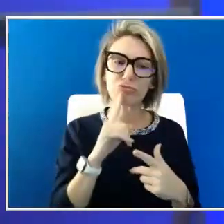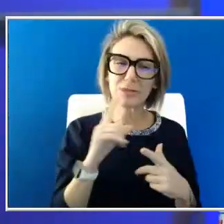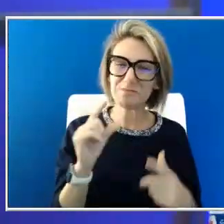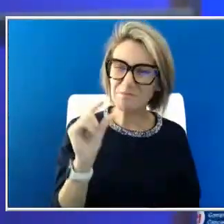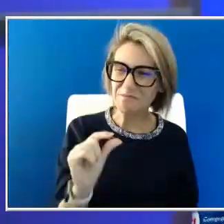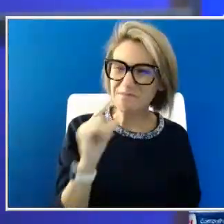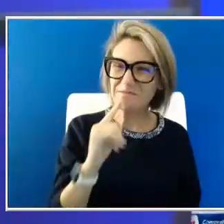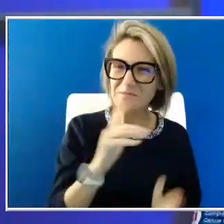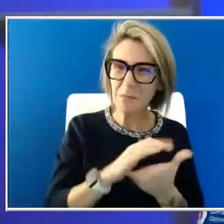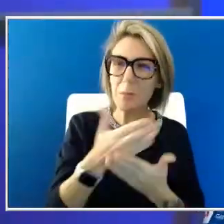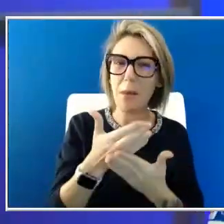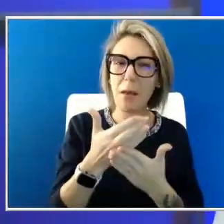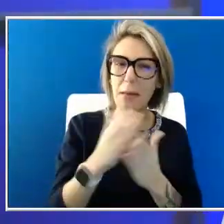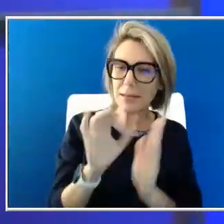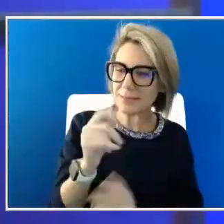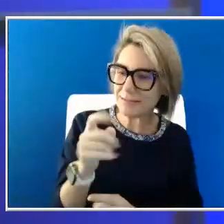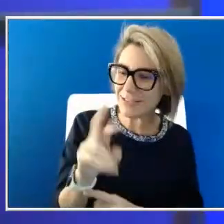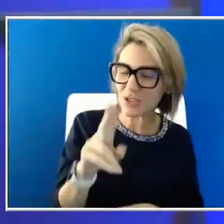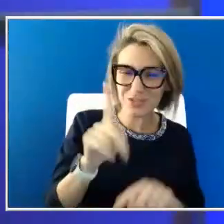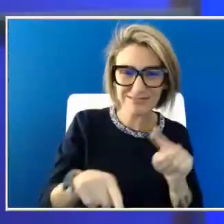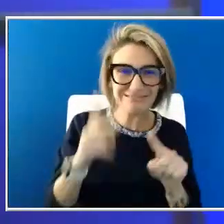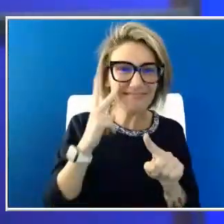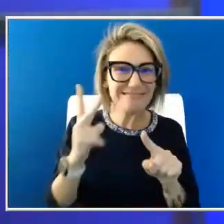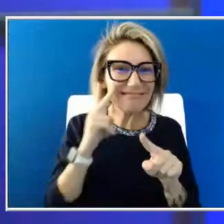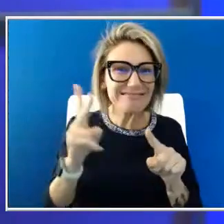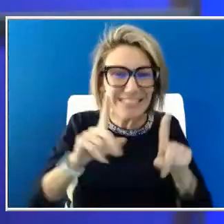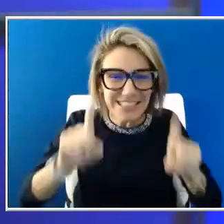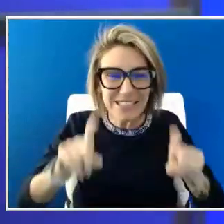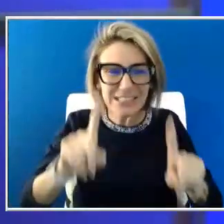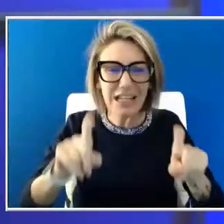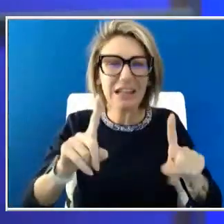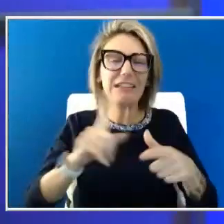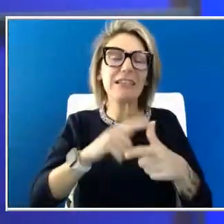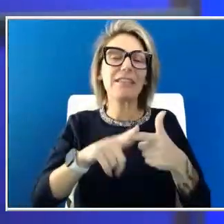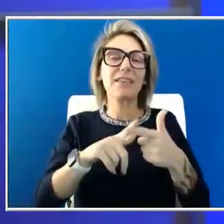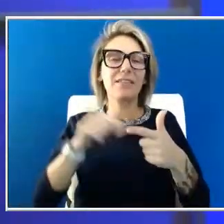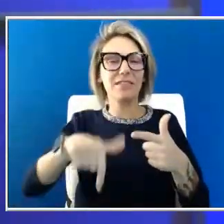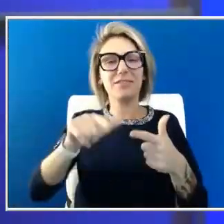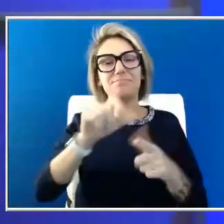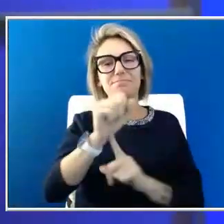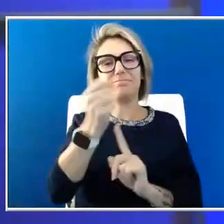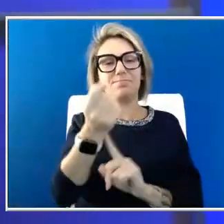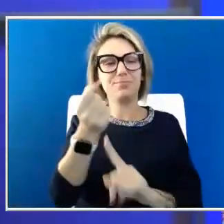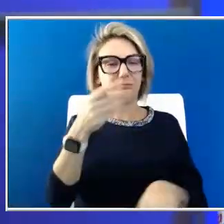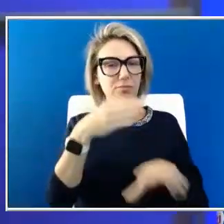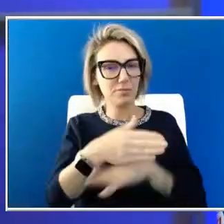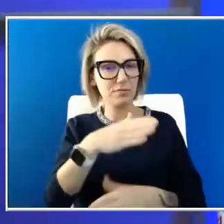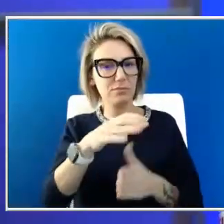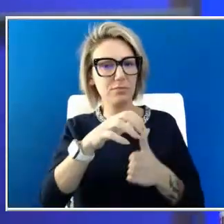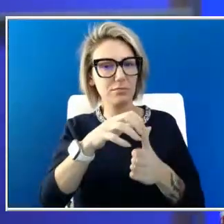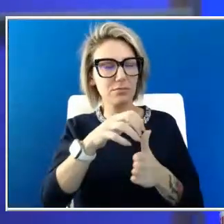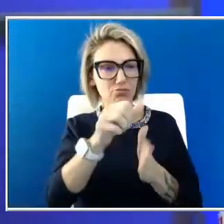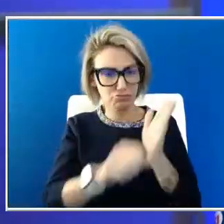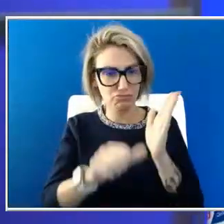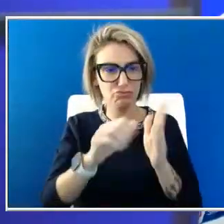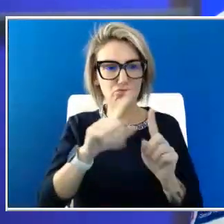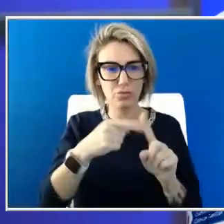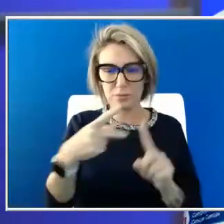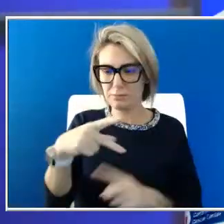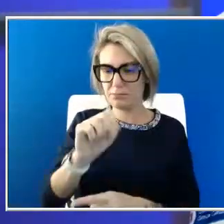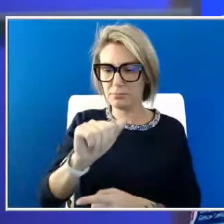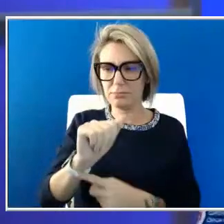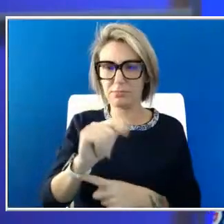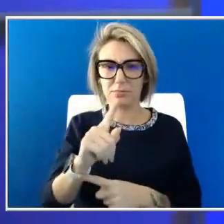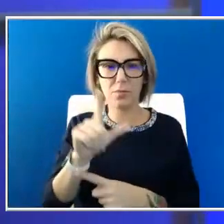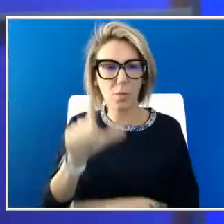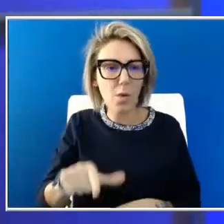we can't really see on scans. And so in this case, after surgery, when the PSA is still relatively low and we start